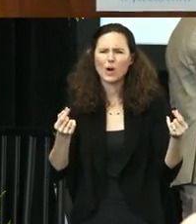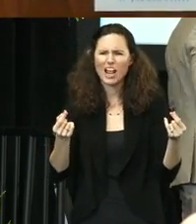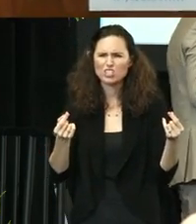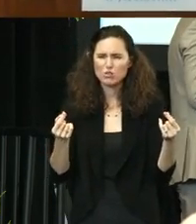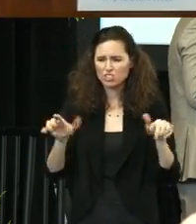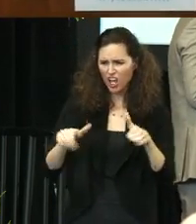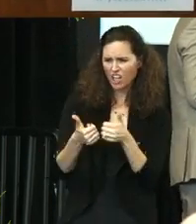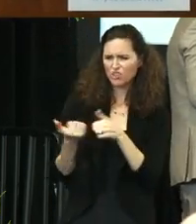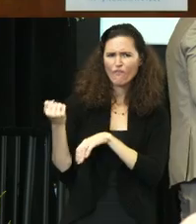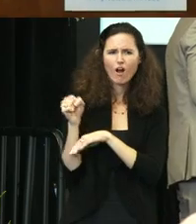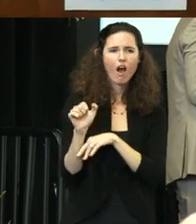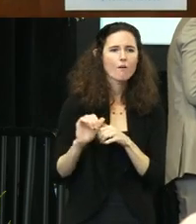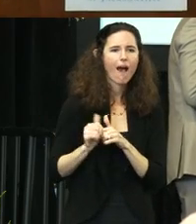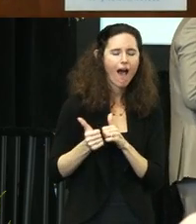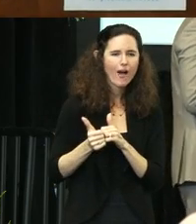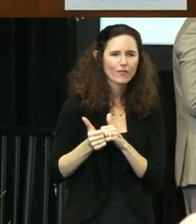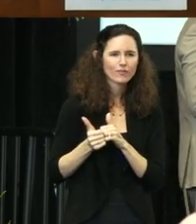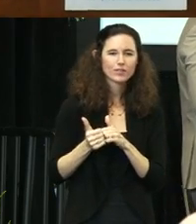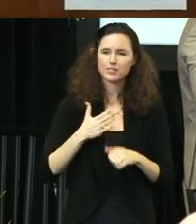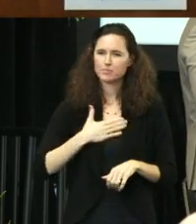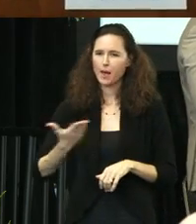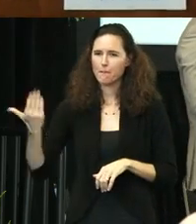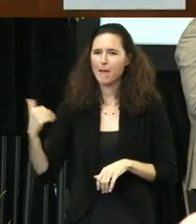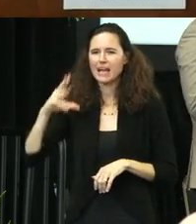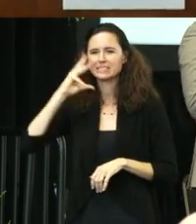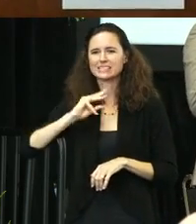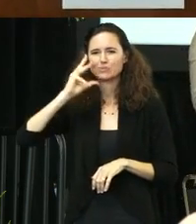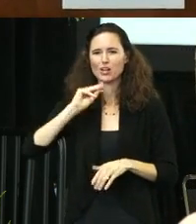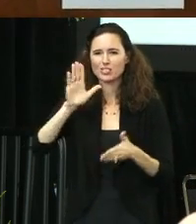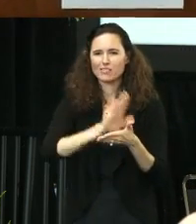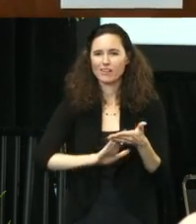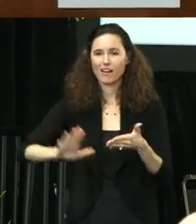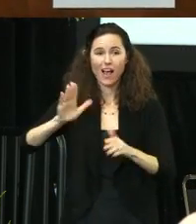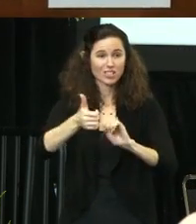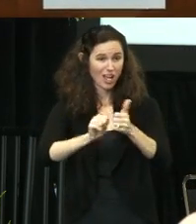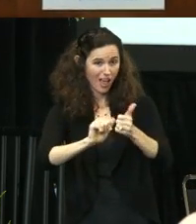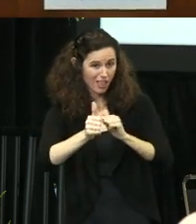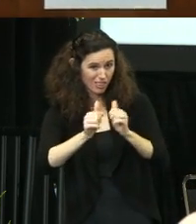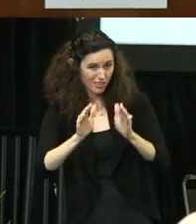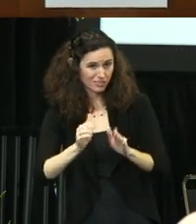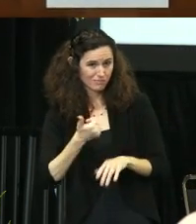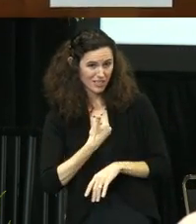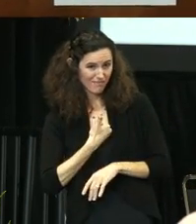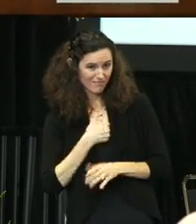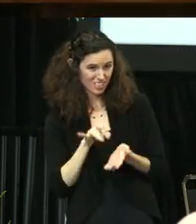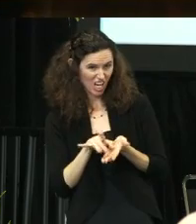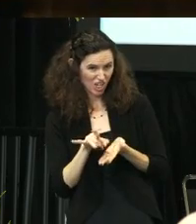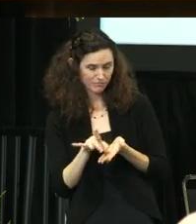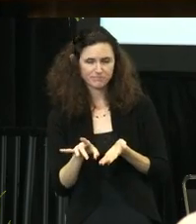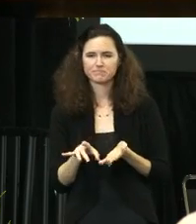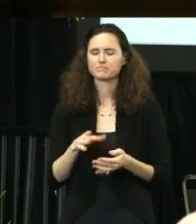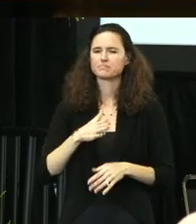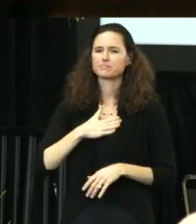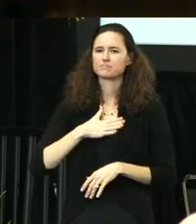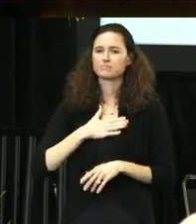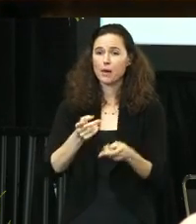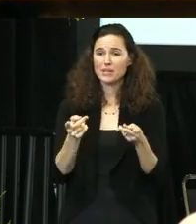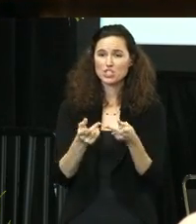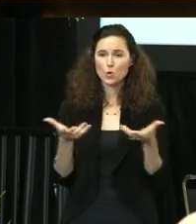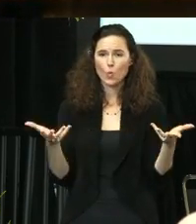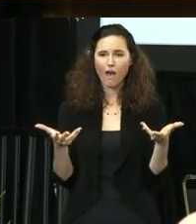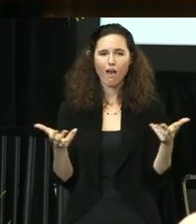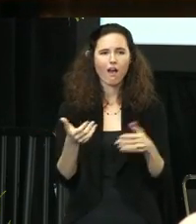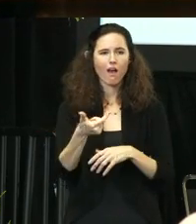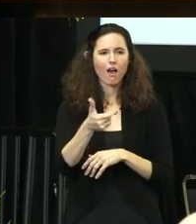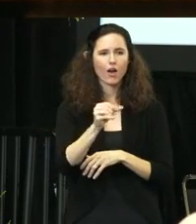these challenges, is actually my past experience as a college athlete who played soccer. In my position as a goalkeeper, I